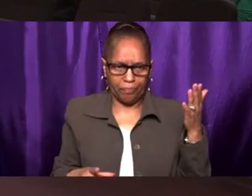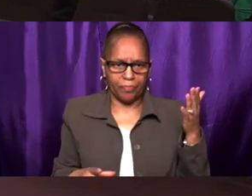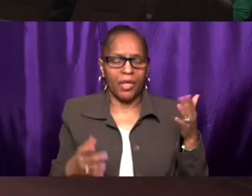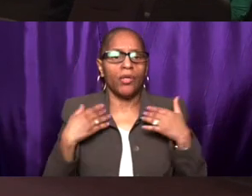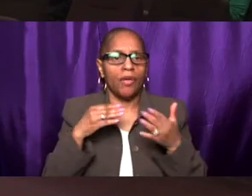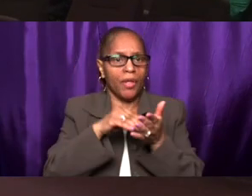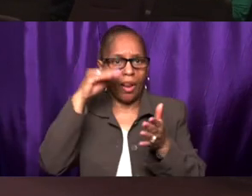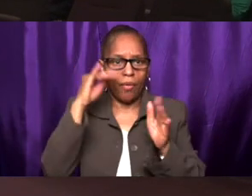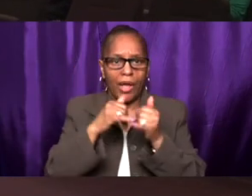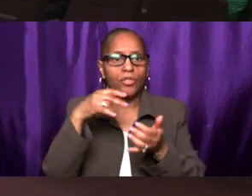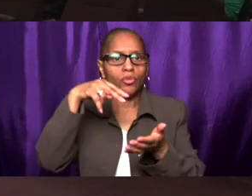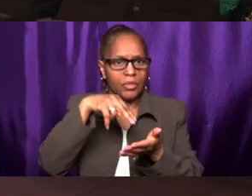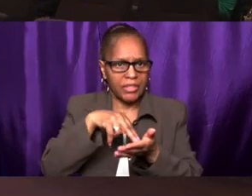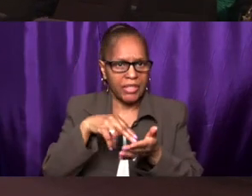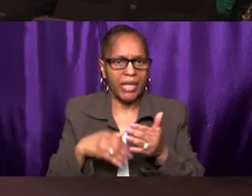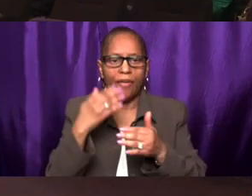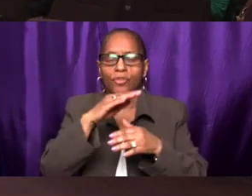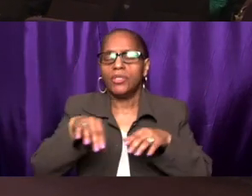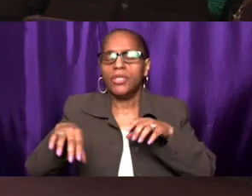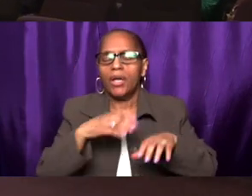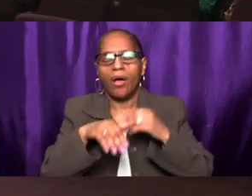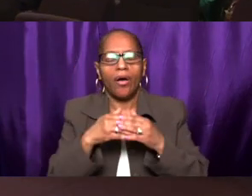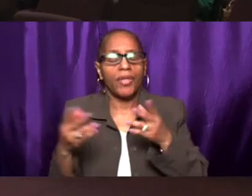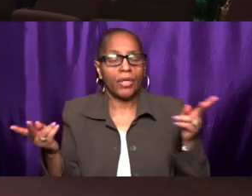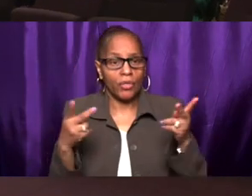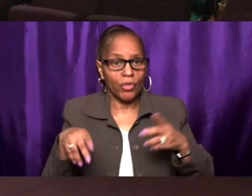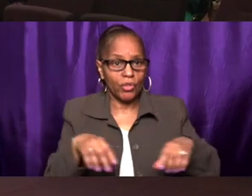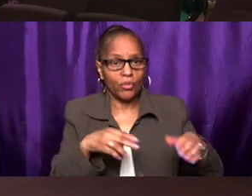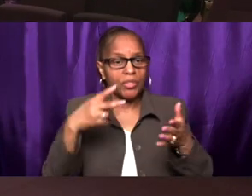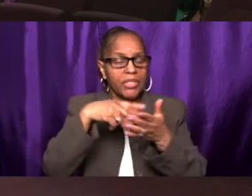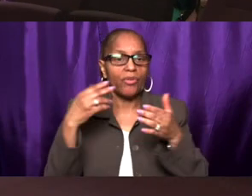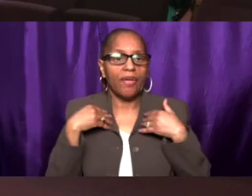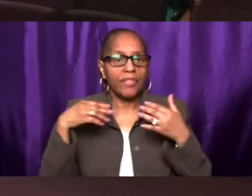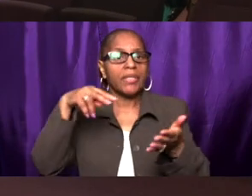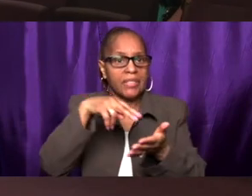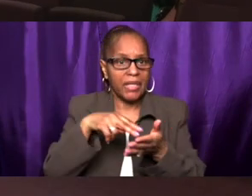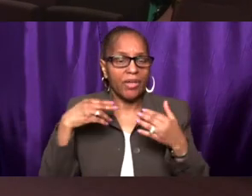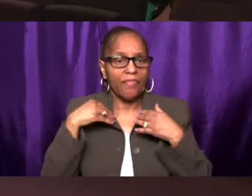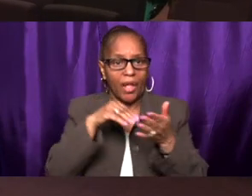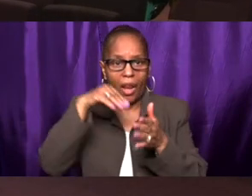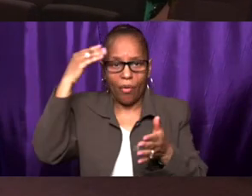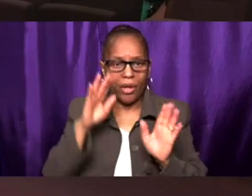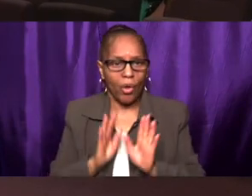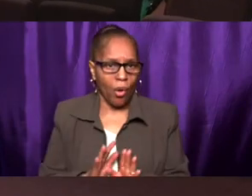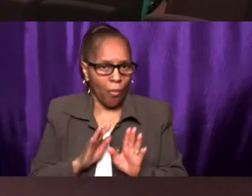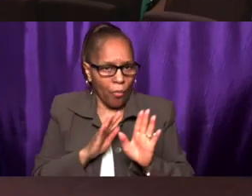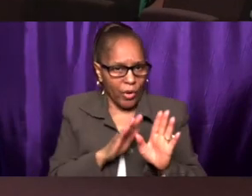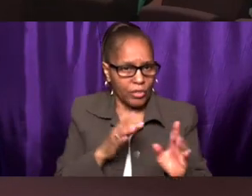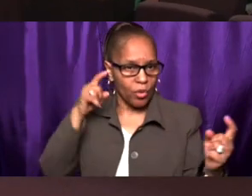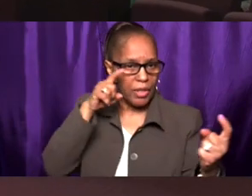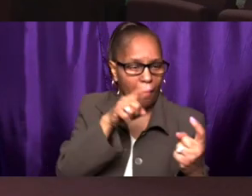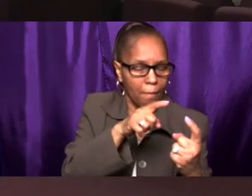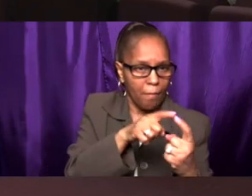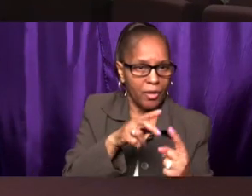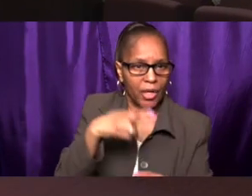got to learn how to stand. And after you've done all that you can do to stand, you got to stand. You got to learn how to press towards the mark of the